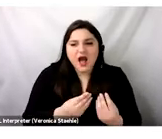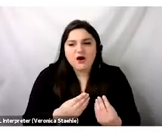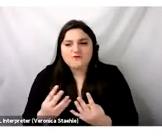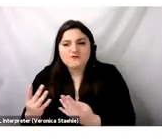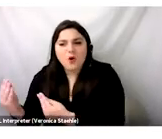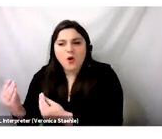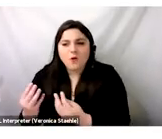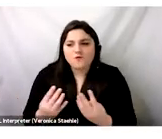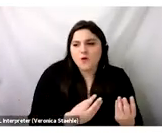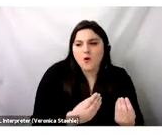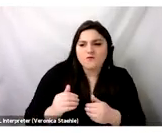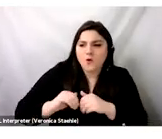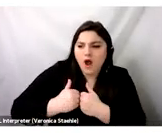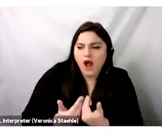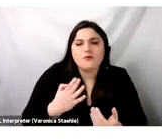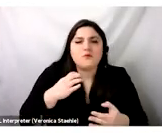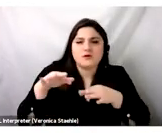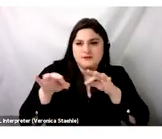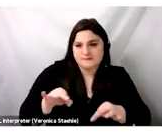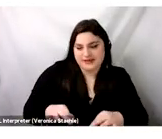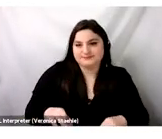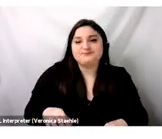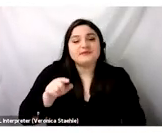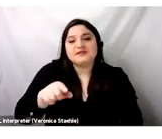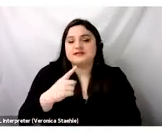this is the perfect example of man-made,